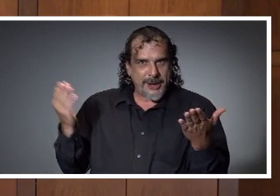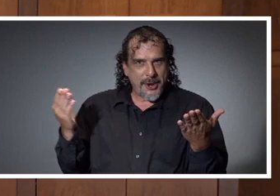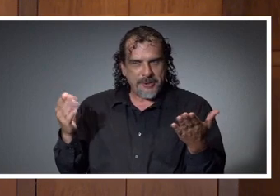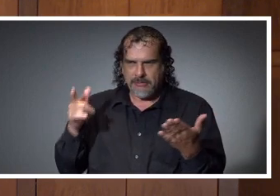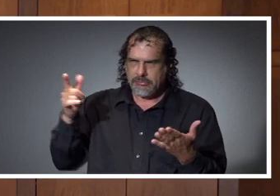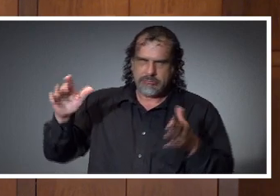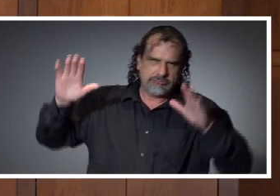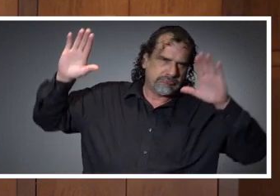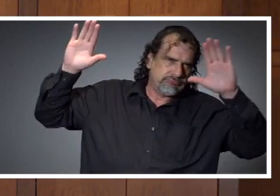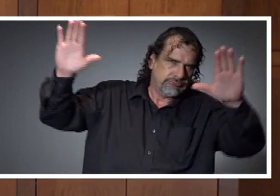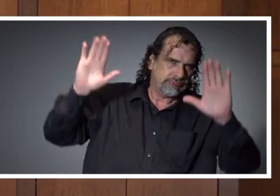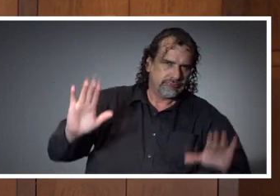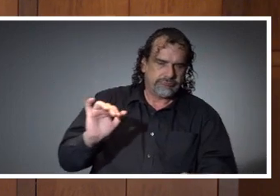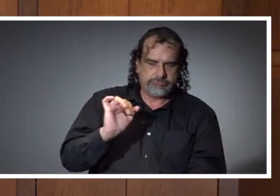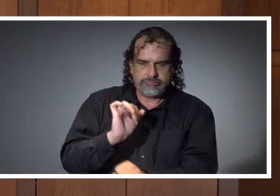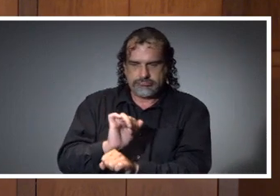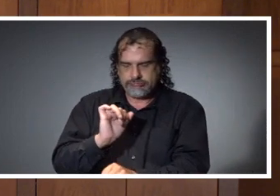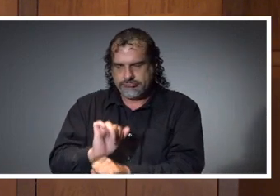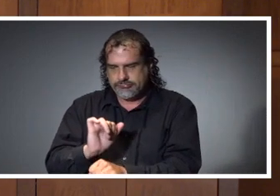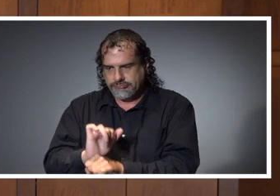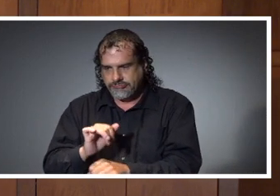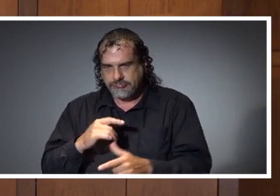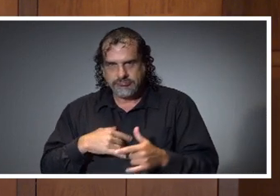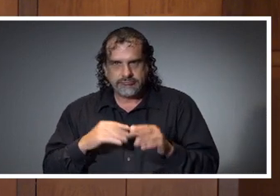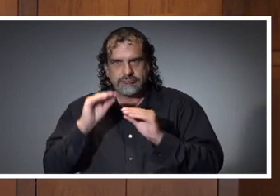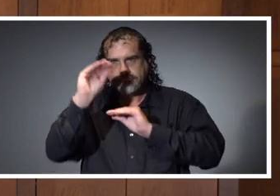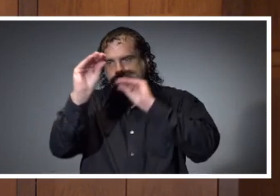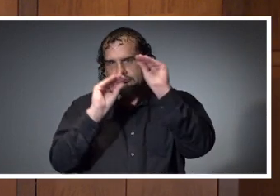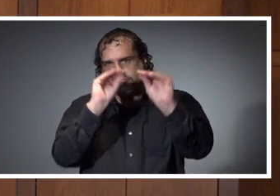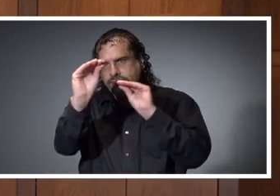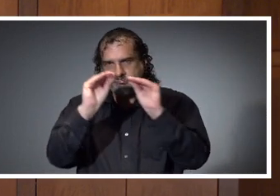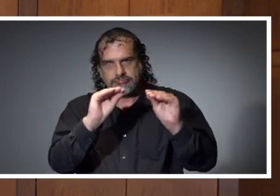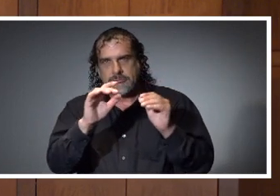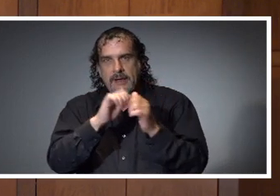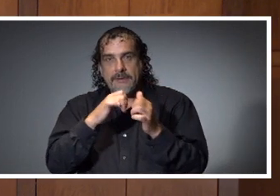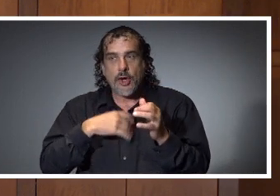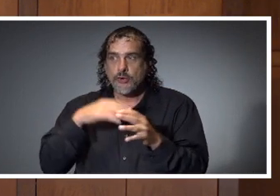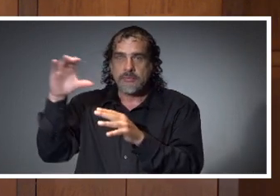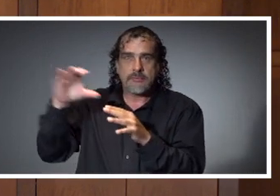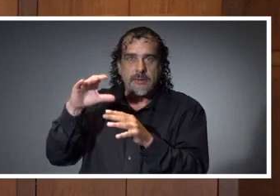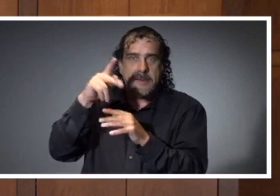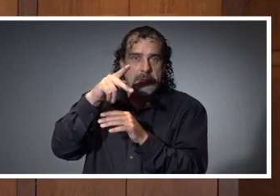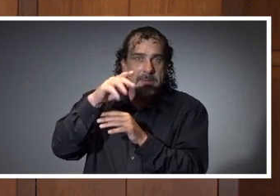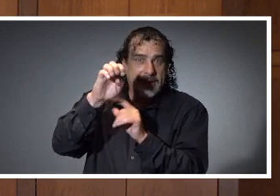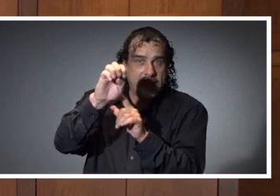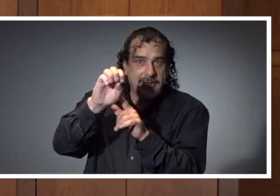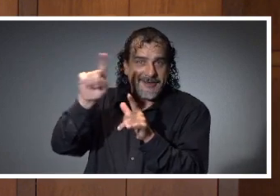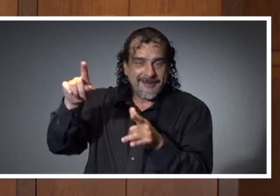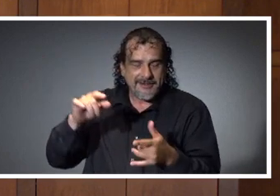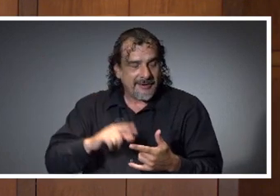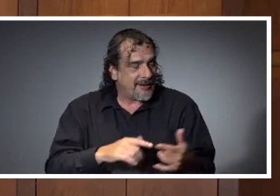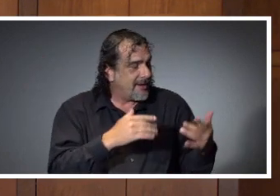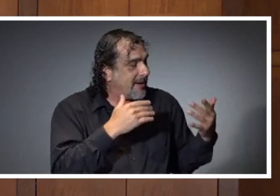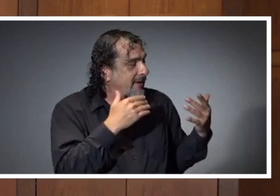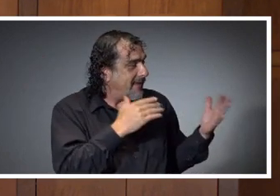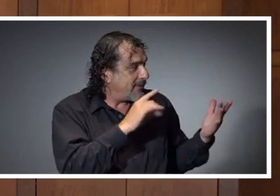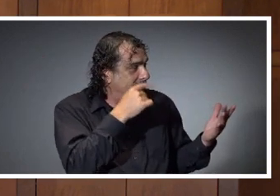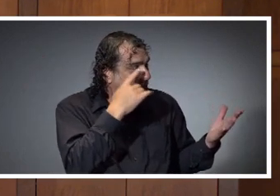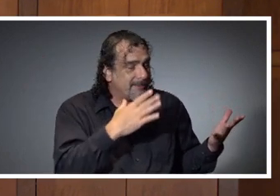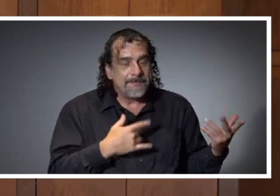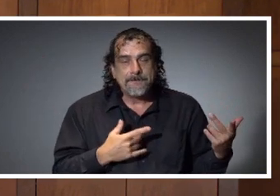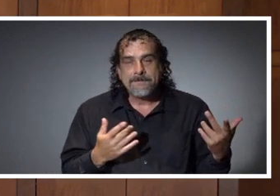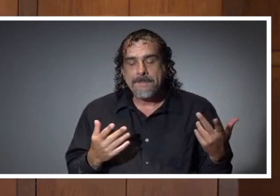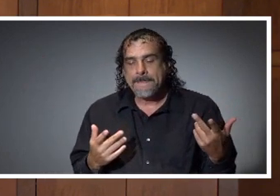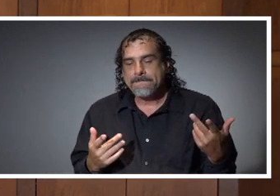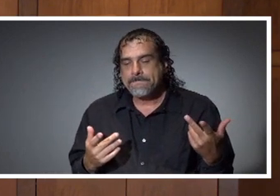a fantastic job on logistics and other things at the agency. And so I'm going to turn it over to Mac. All right. Thank you, Governor. To report out today, we've